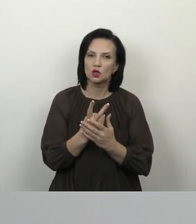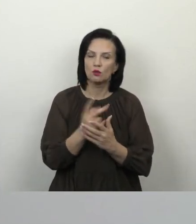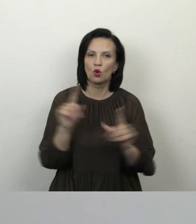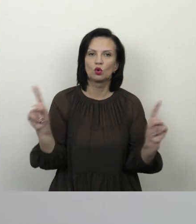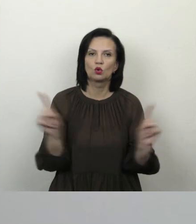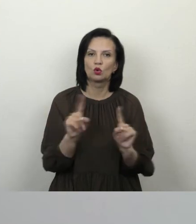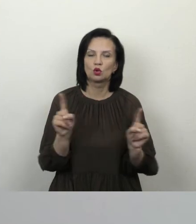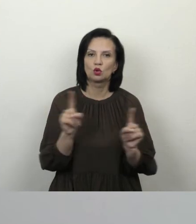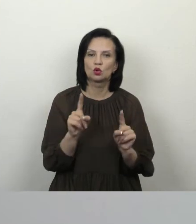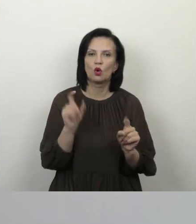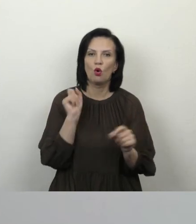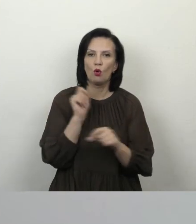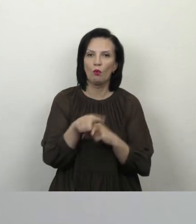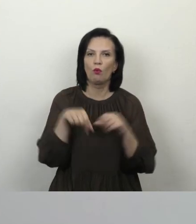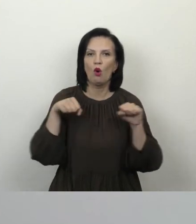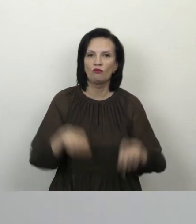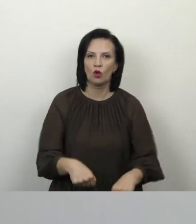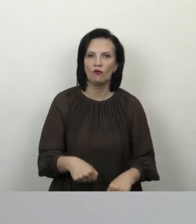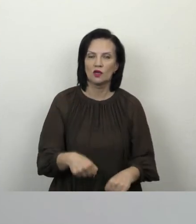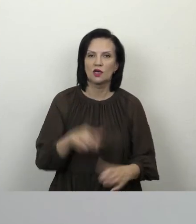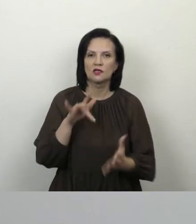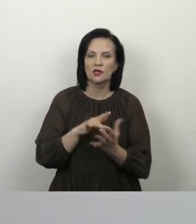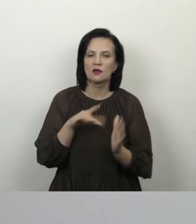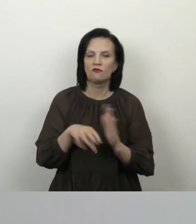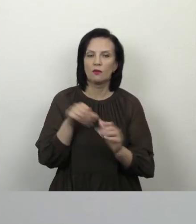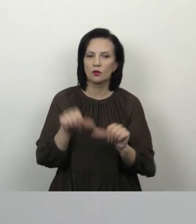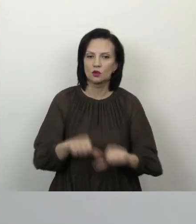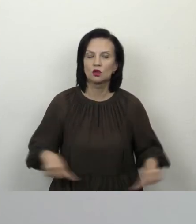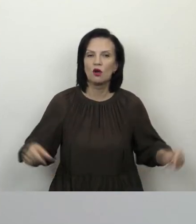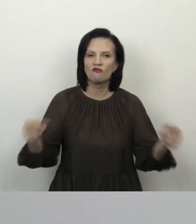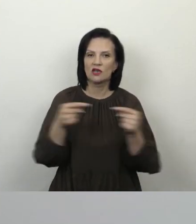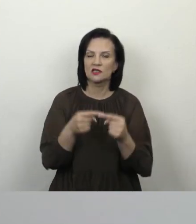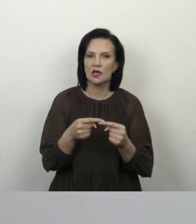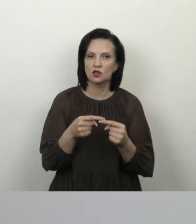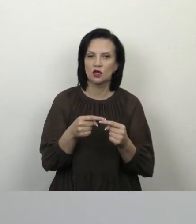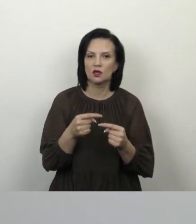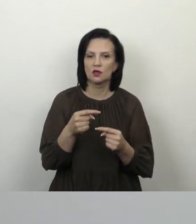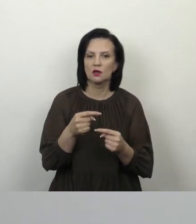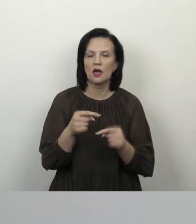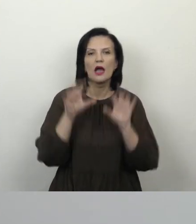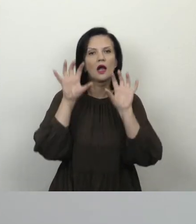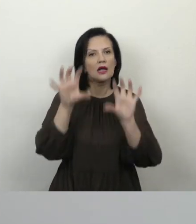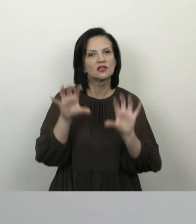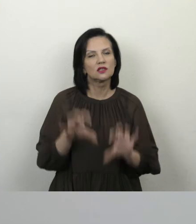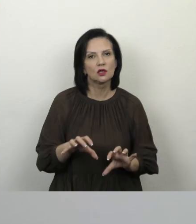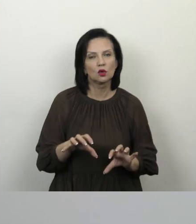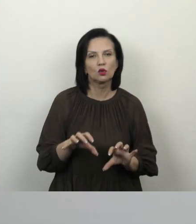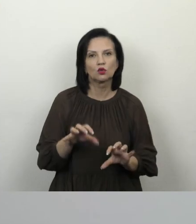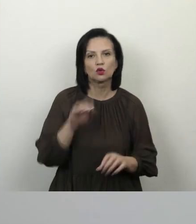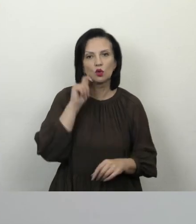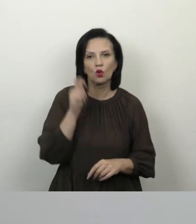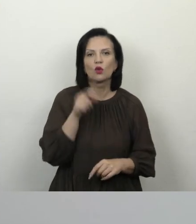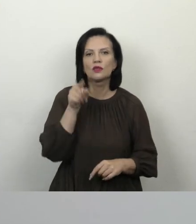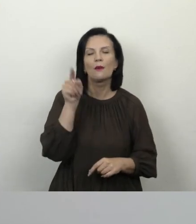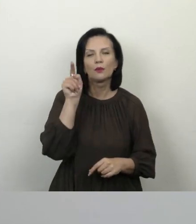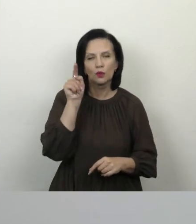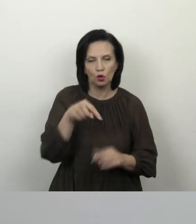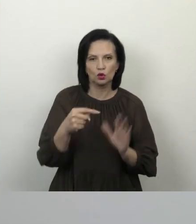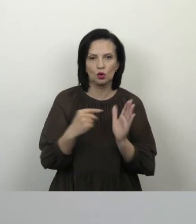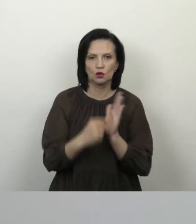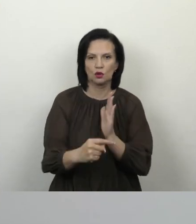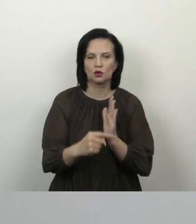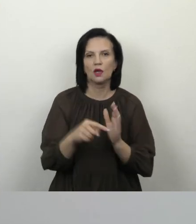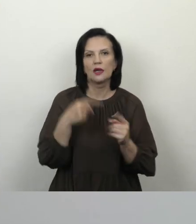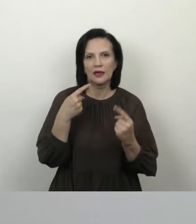see that the competences of the Central Election Commission are established by the Constitution of Ukraine as